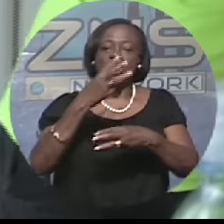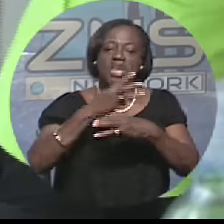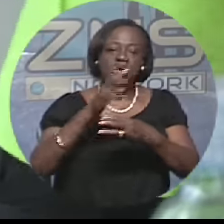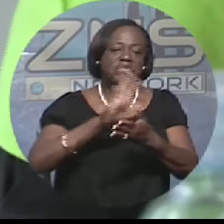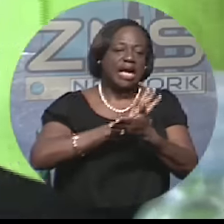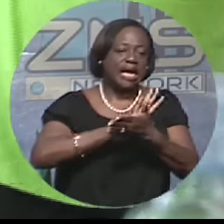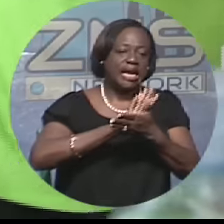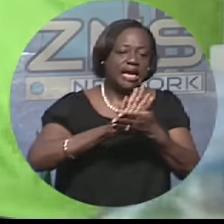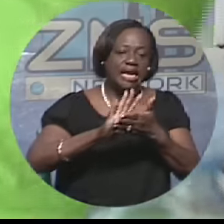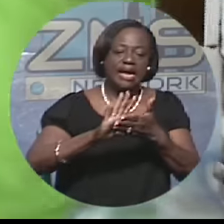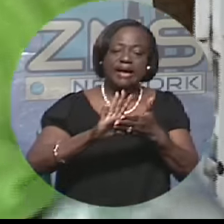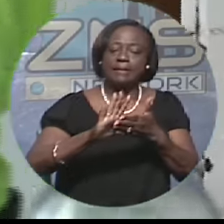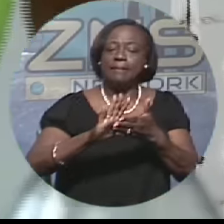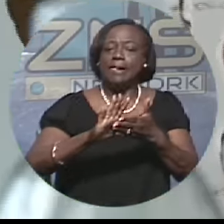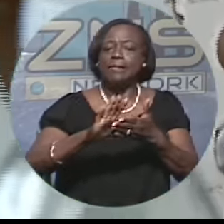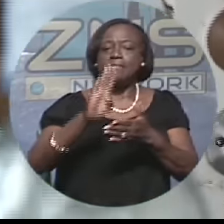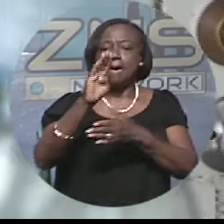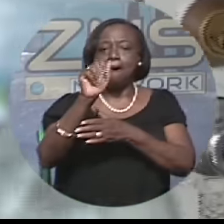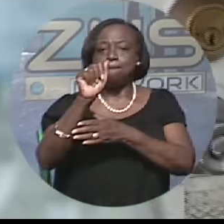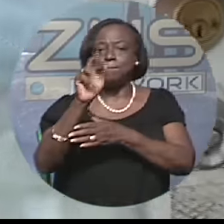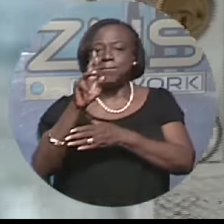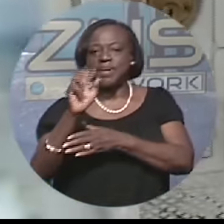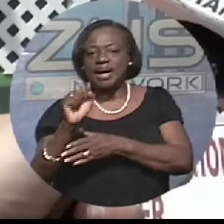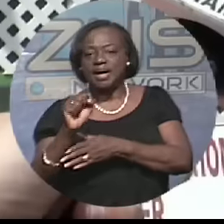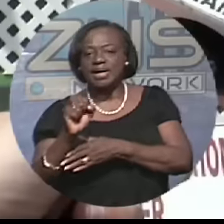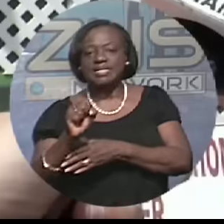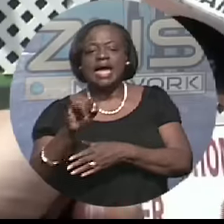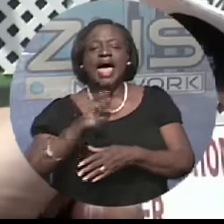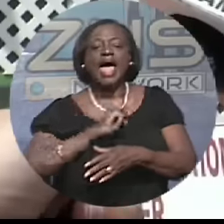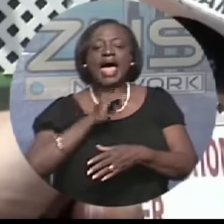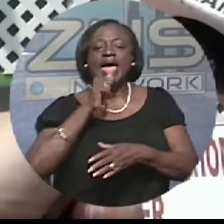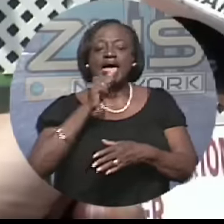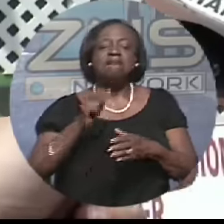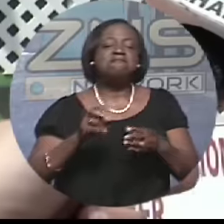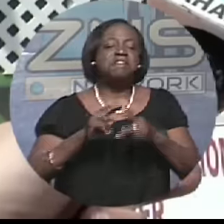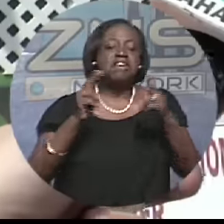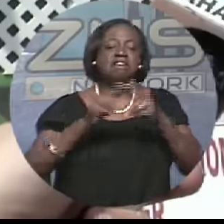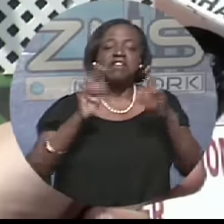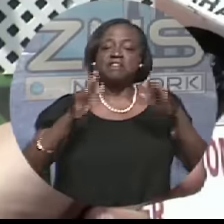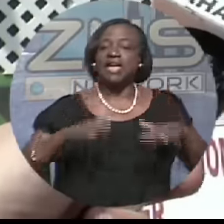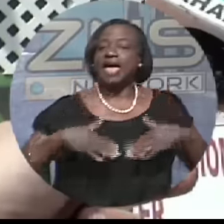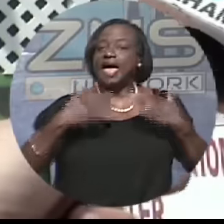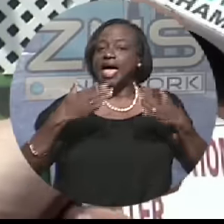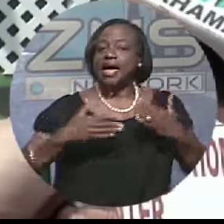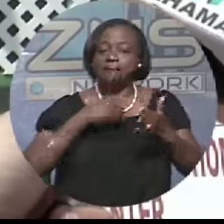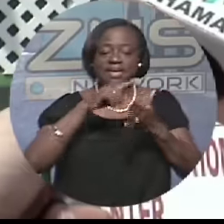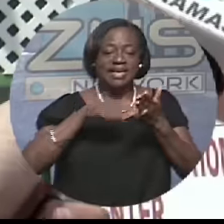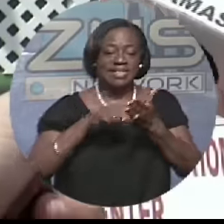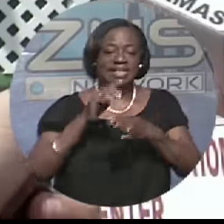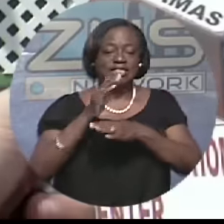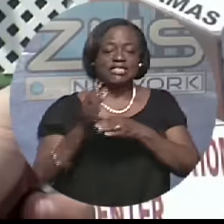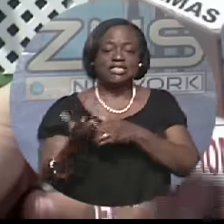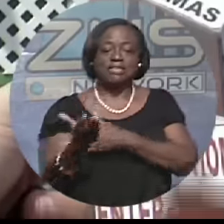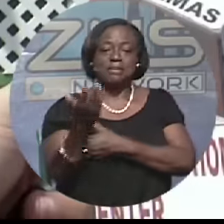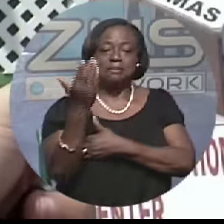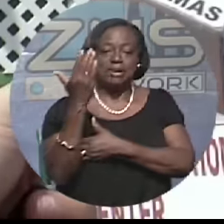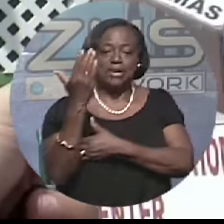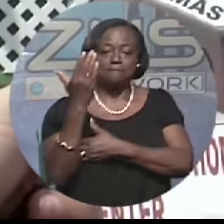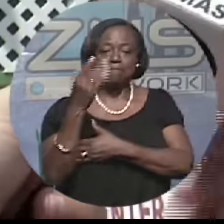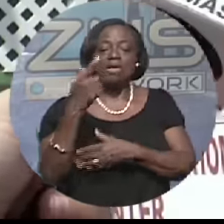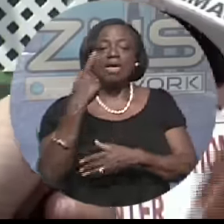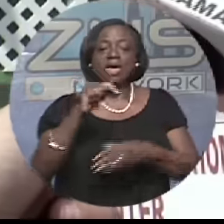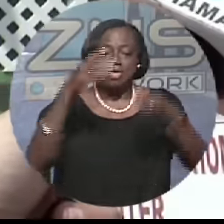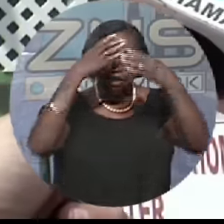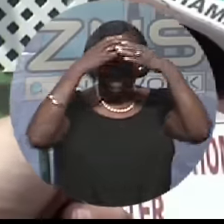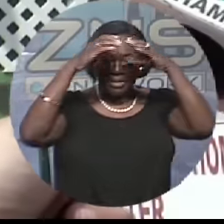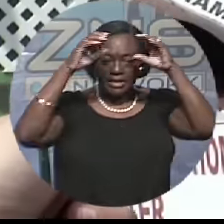doing everything, the bathrooms. I am just overjoyed this morning. I can say thank you to all of the Rotary from Nassau East. And the president, she's